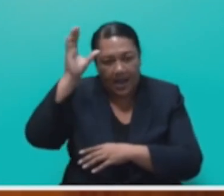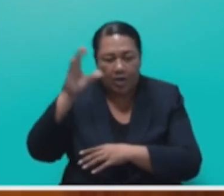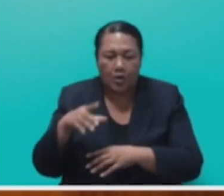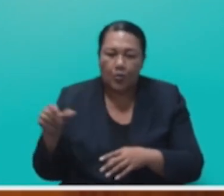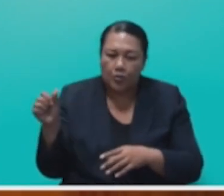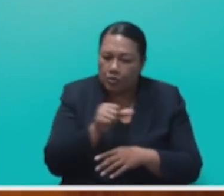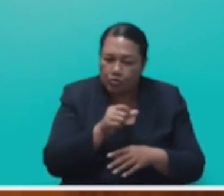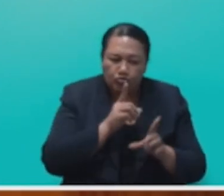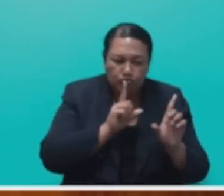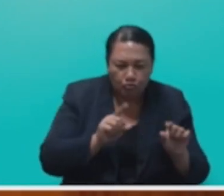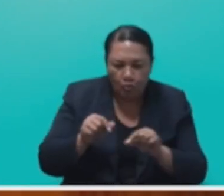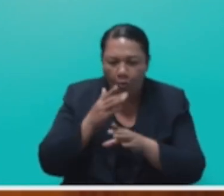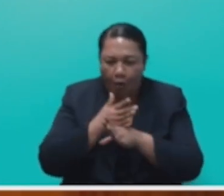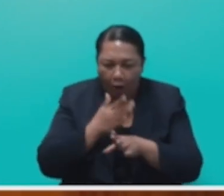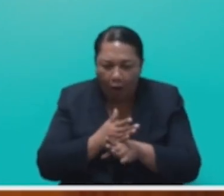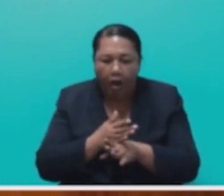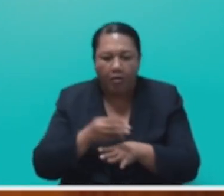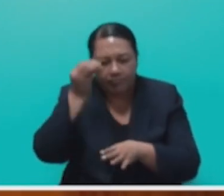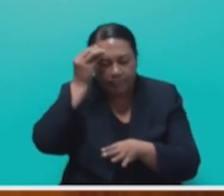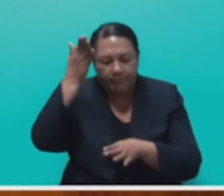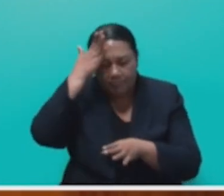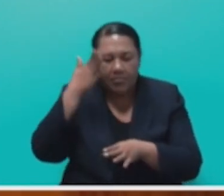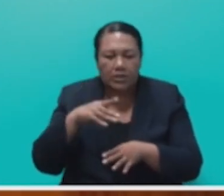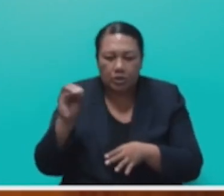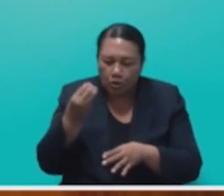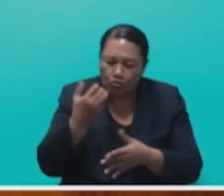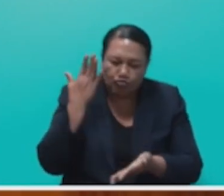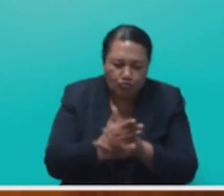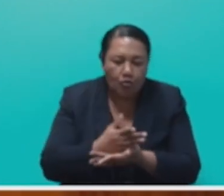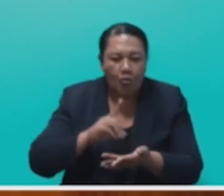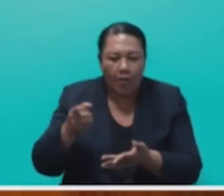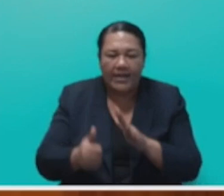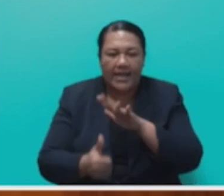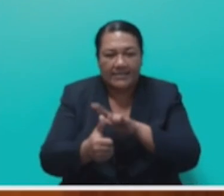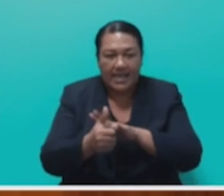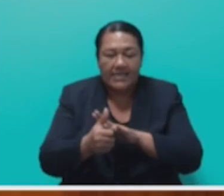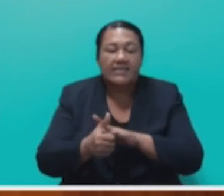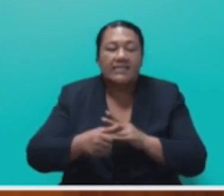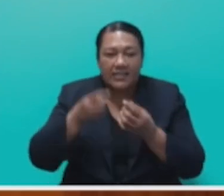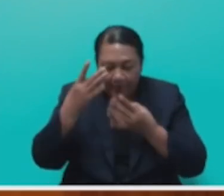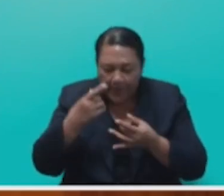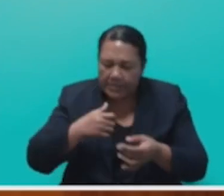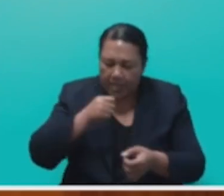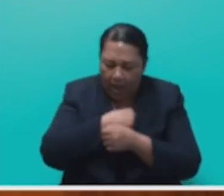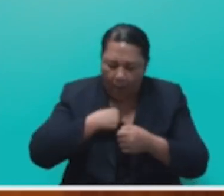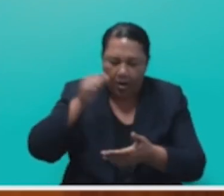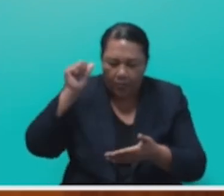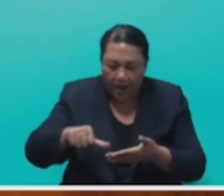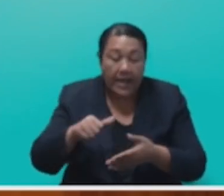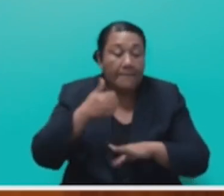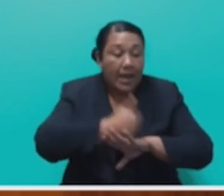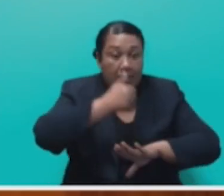in everybody's minds. This is so true. It is our right to have access to information, and it is important that government ensures that they